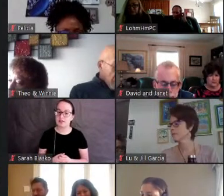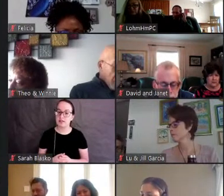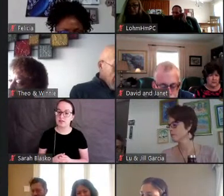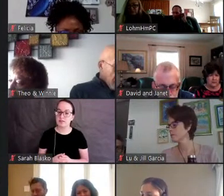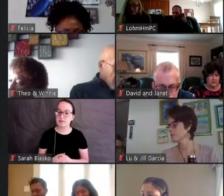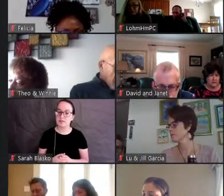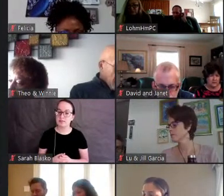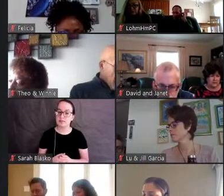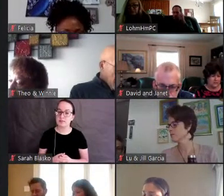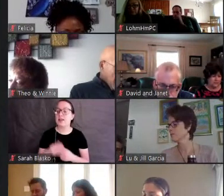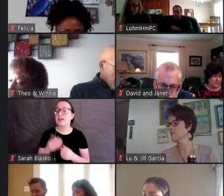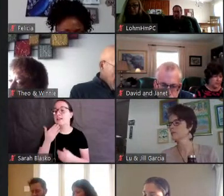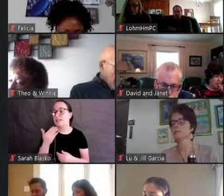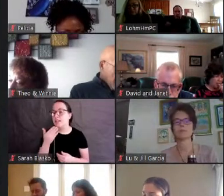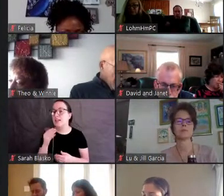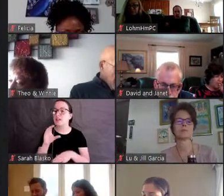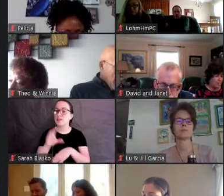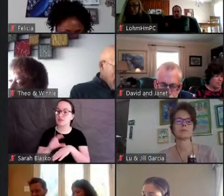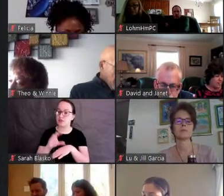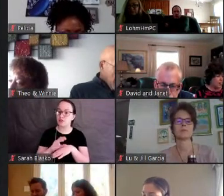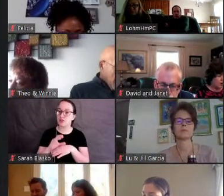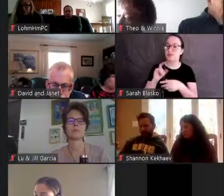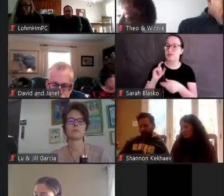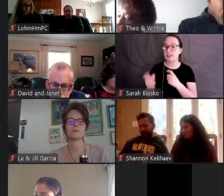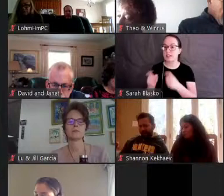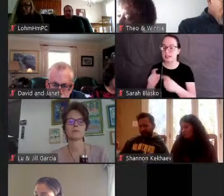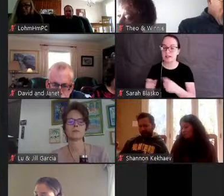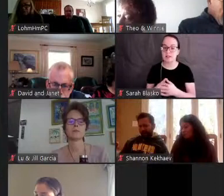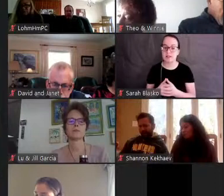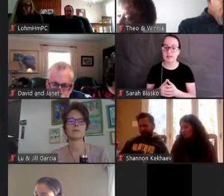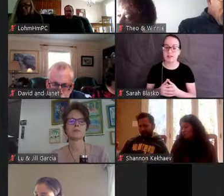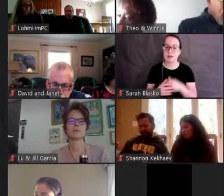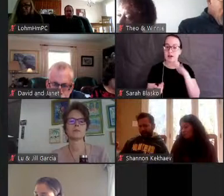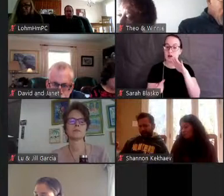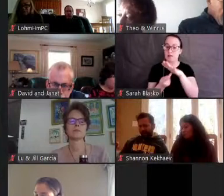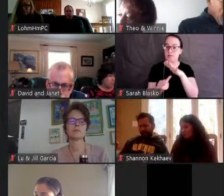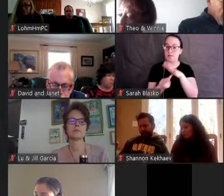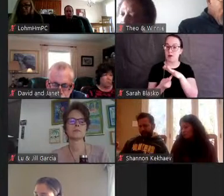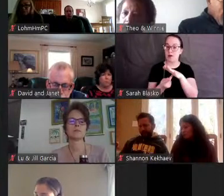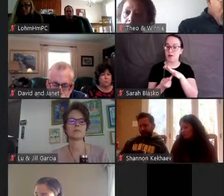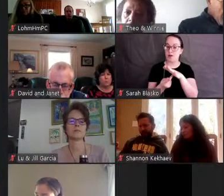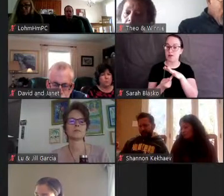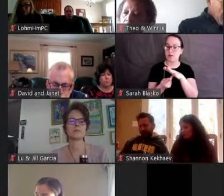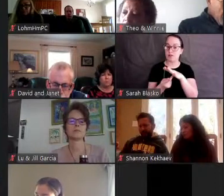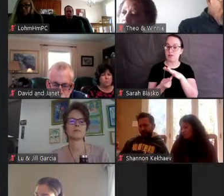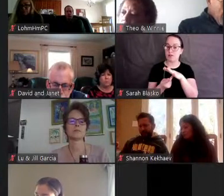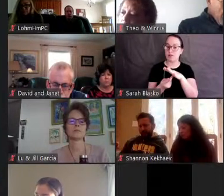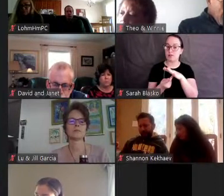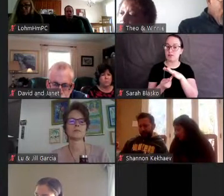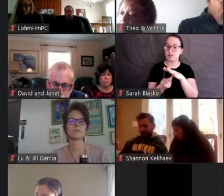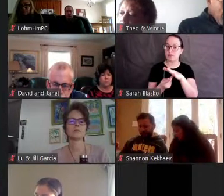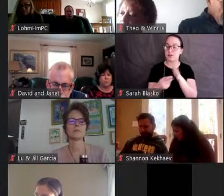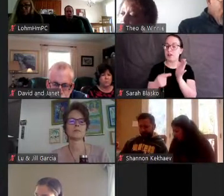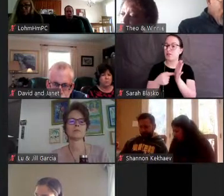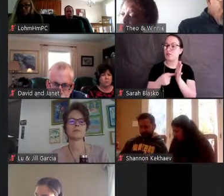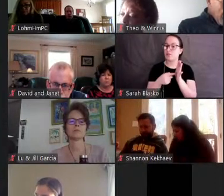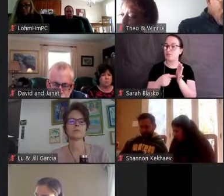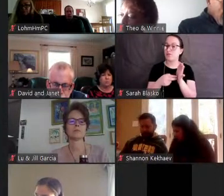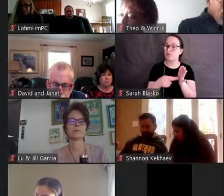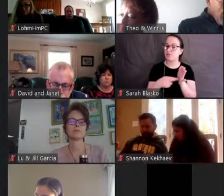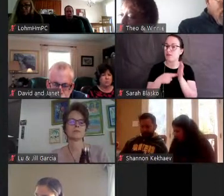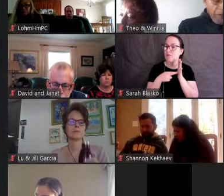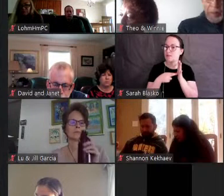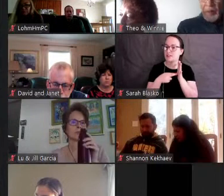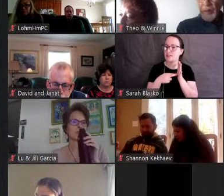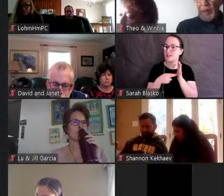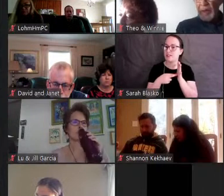their gift. And of course, Paul, you might say, represents a missionary, right? He was sent by